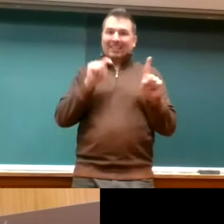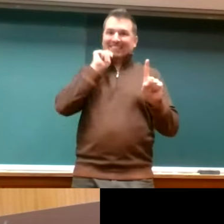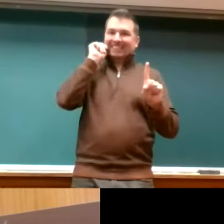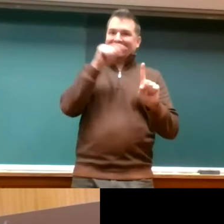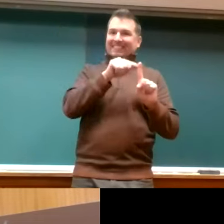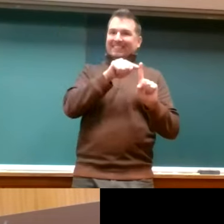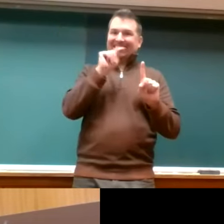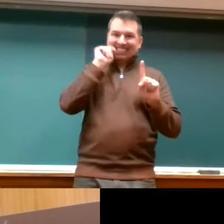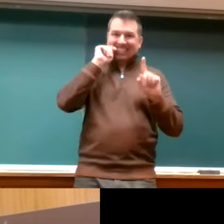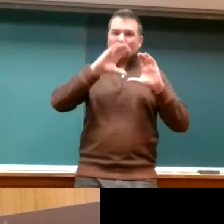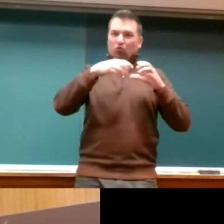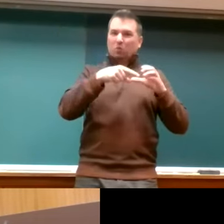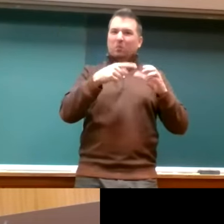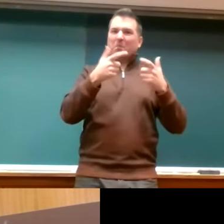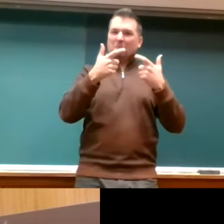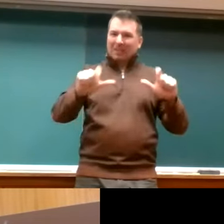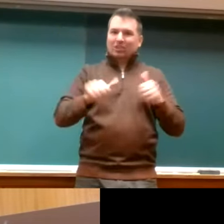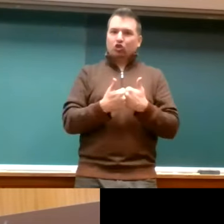group. And it's going to be a challenge.